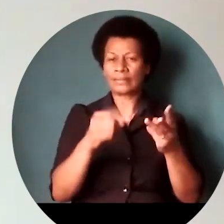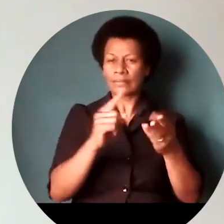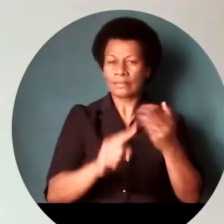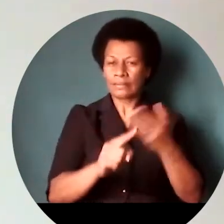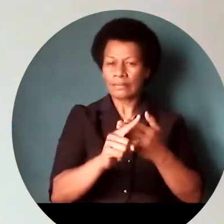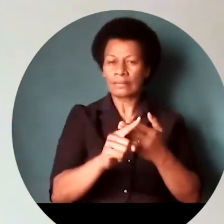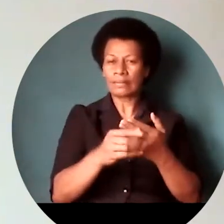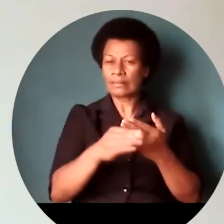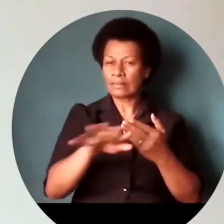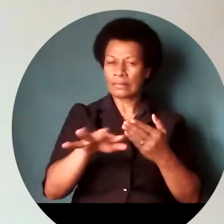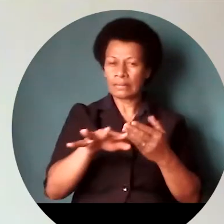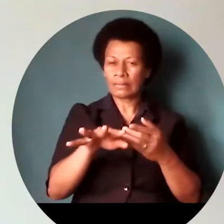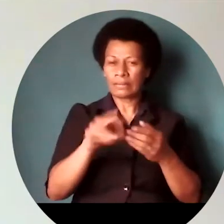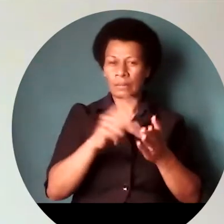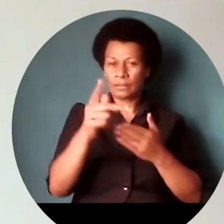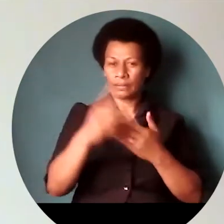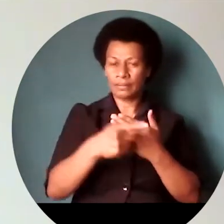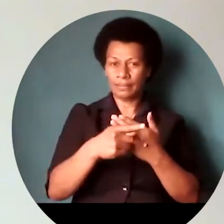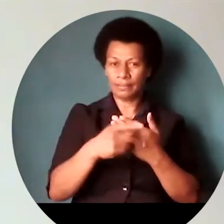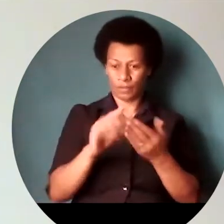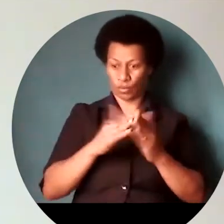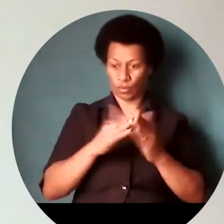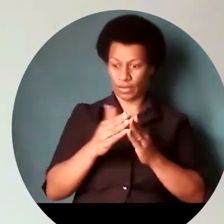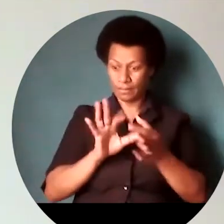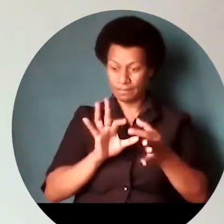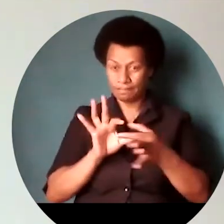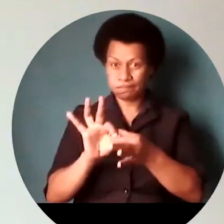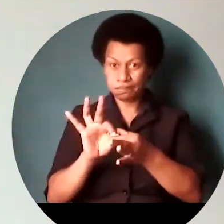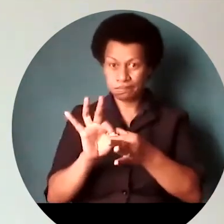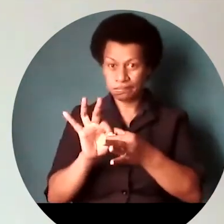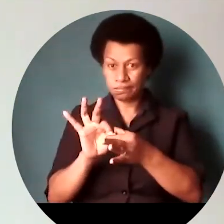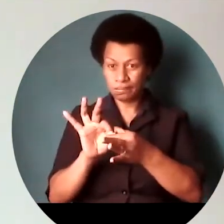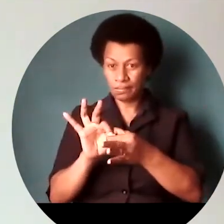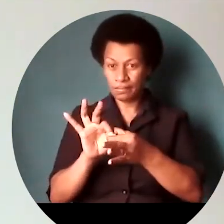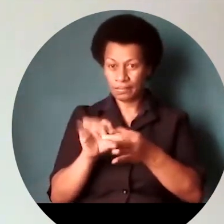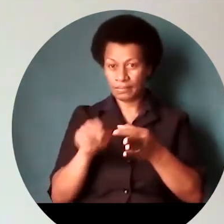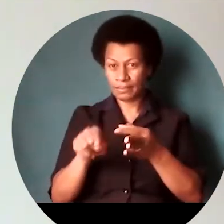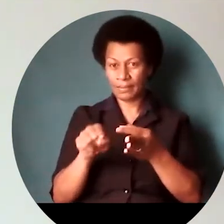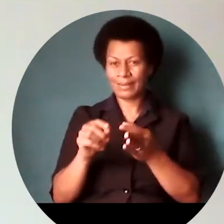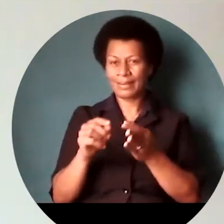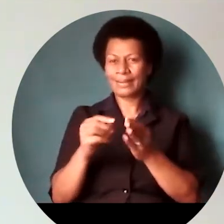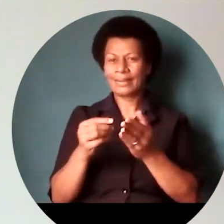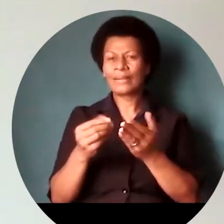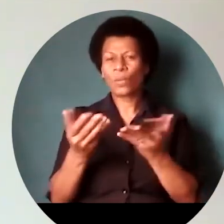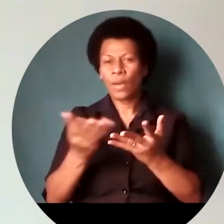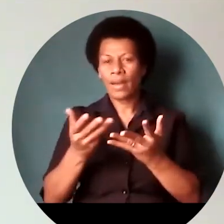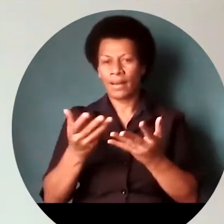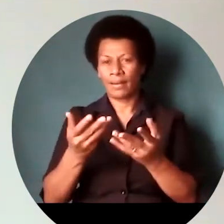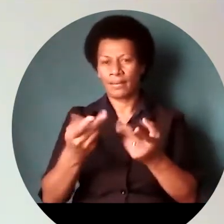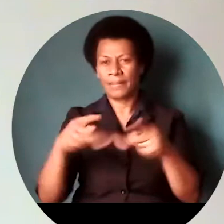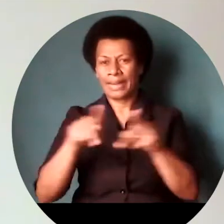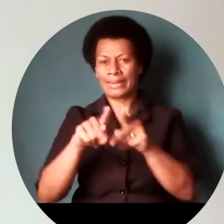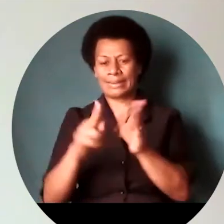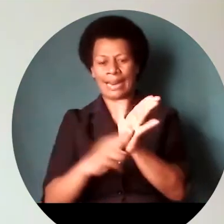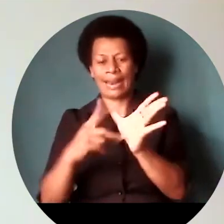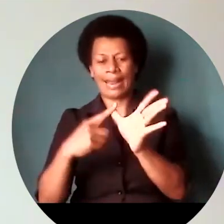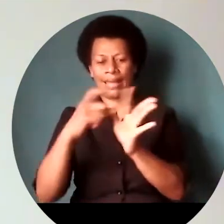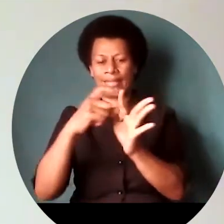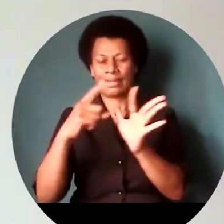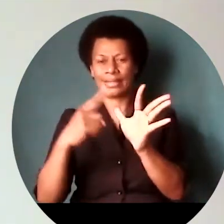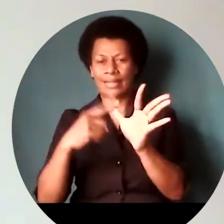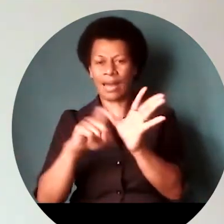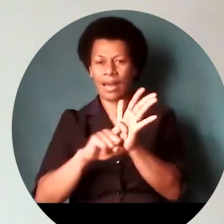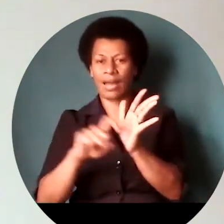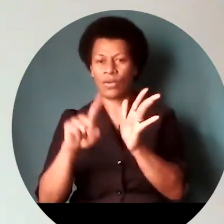sites. Natombuningyo and Nandaro depend on the river for their livelihood.